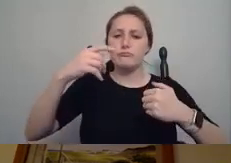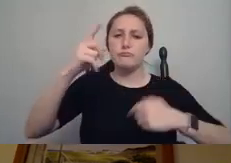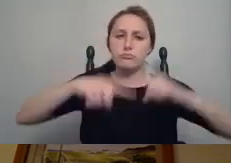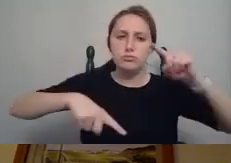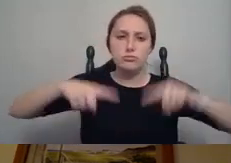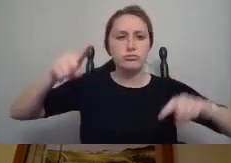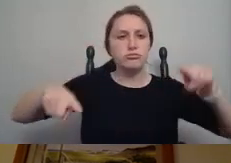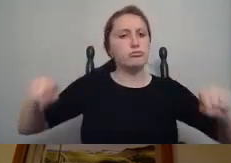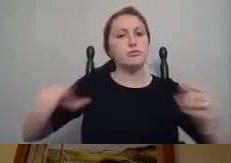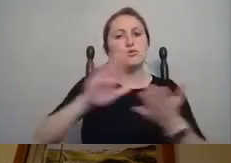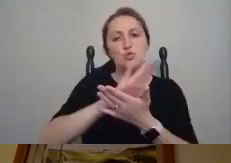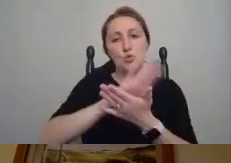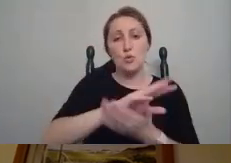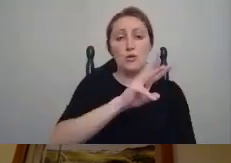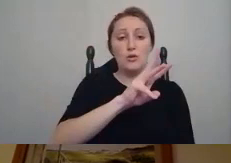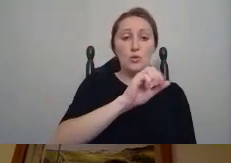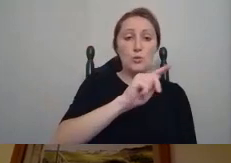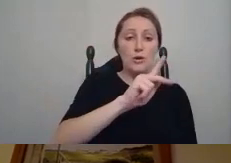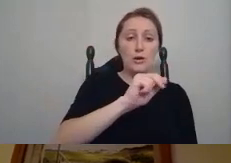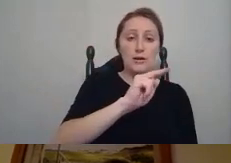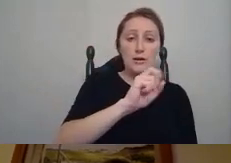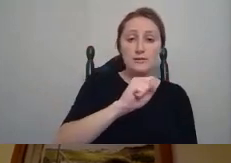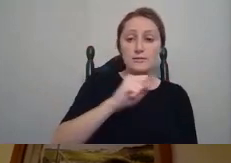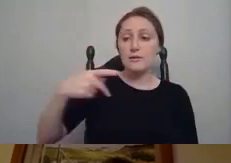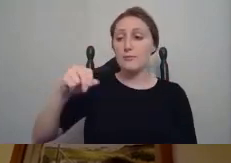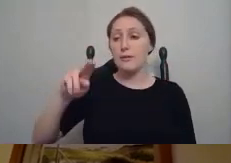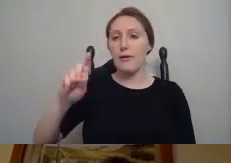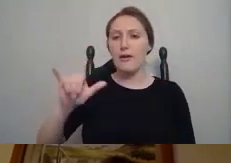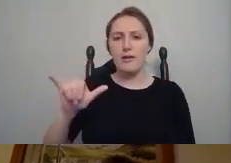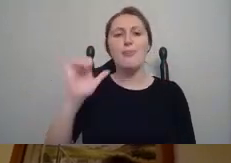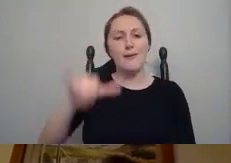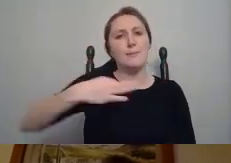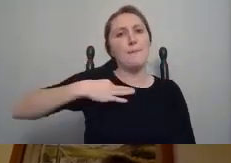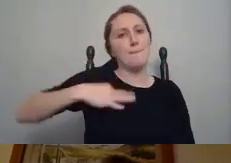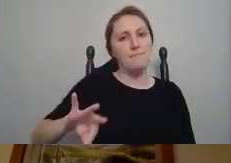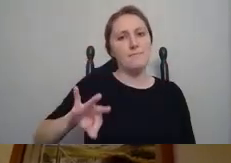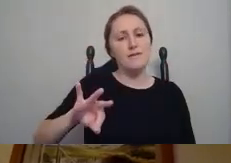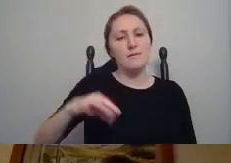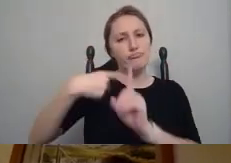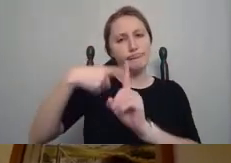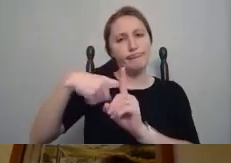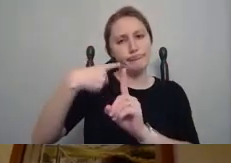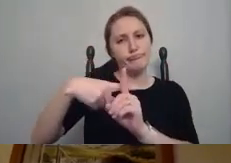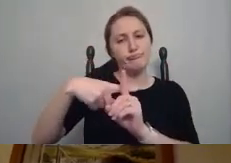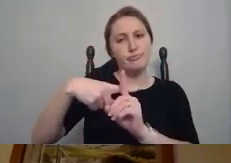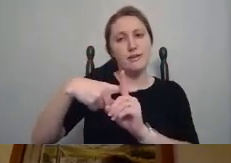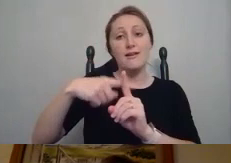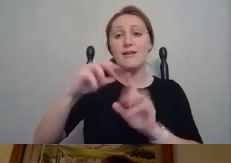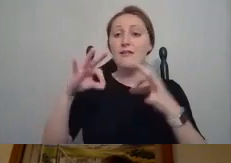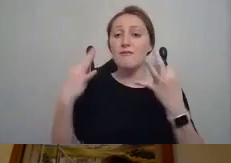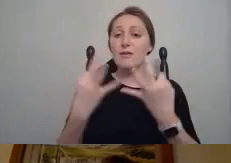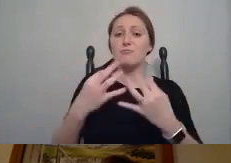at Watkins and Peabody, and that's one of our assets. And there are absolutely families, all families are all over the map